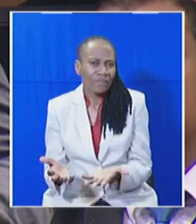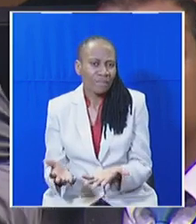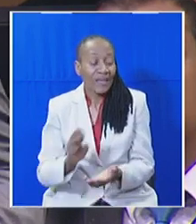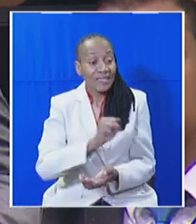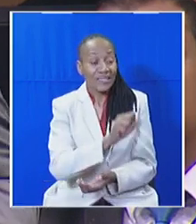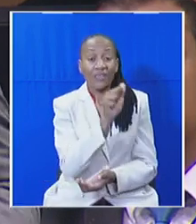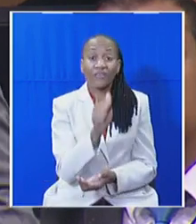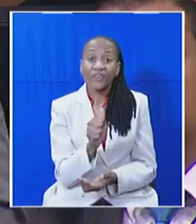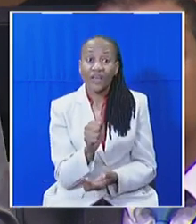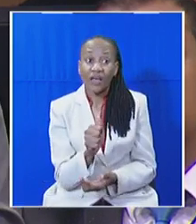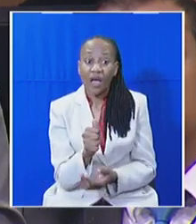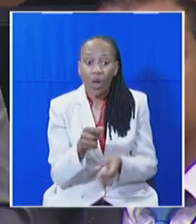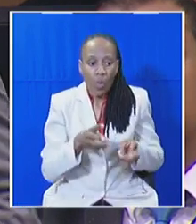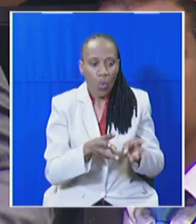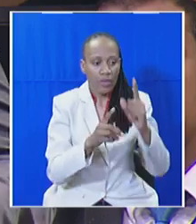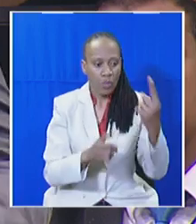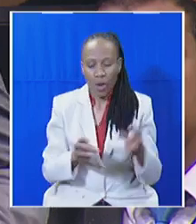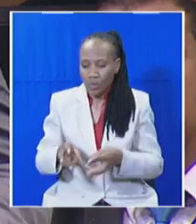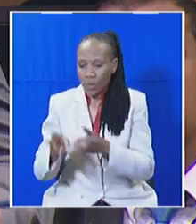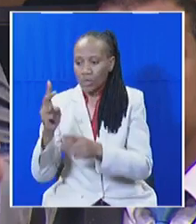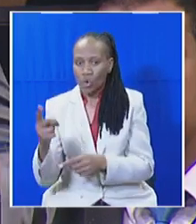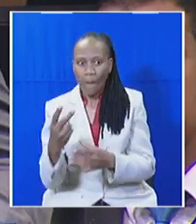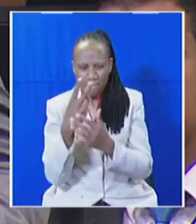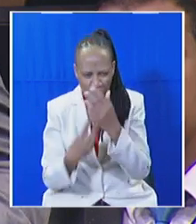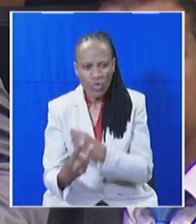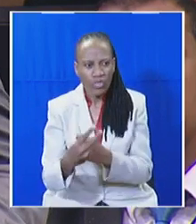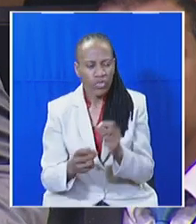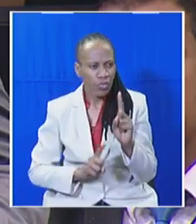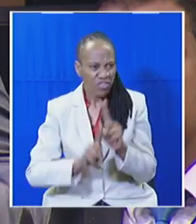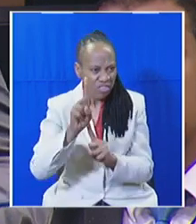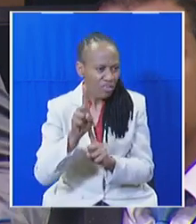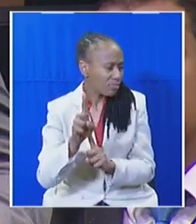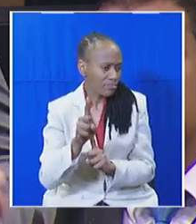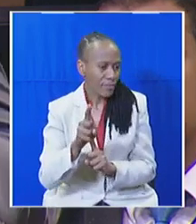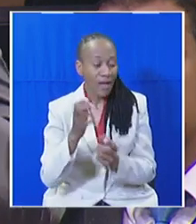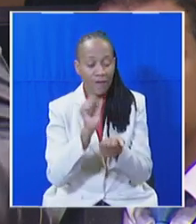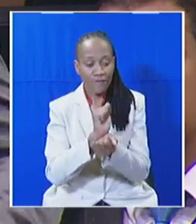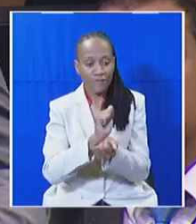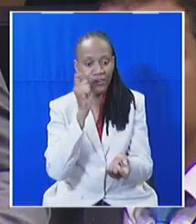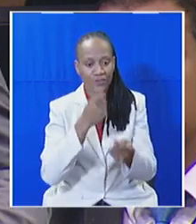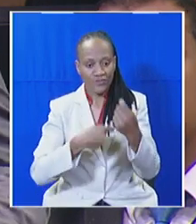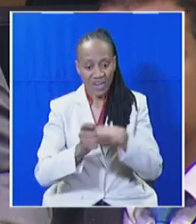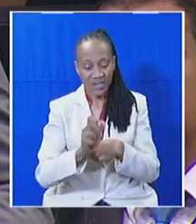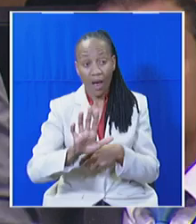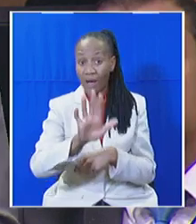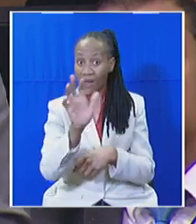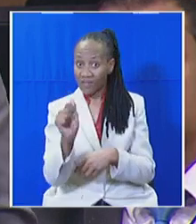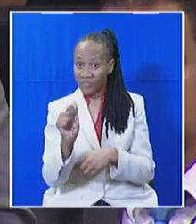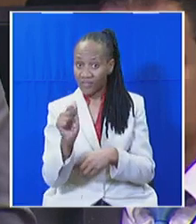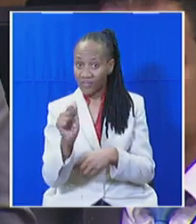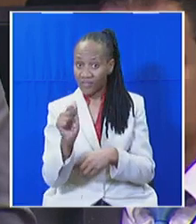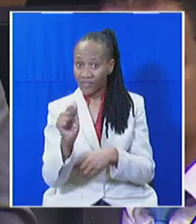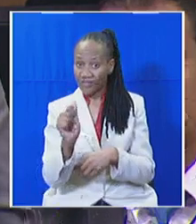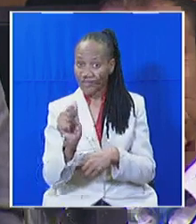Africa cannot have it both ways, Mr. President. We cannot expect free trade in Africa but practice protectionism here at